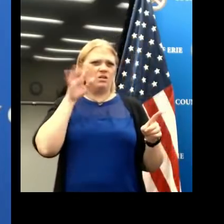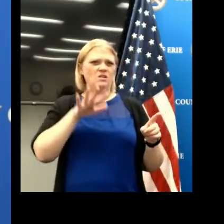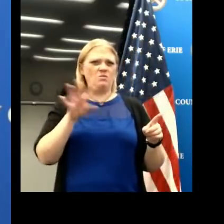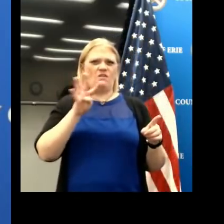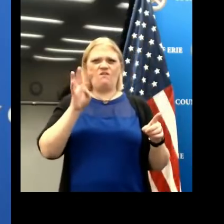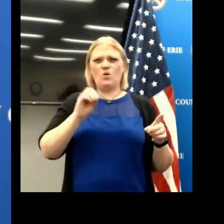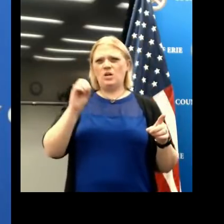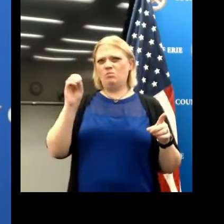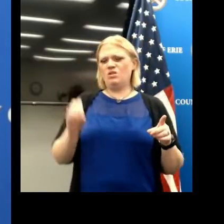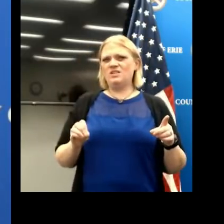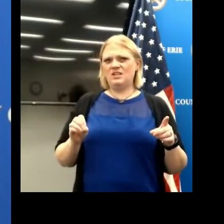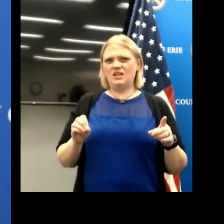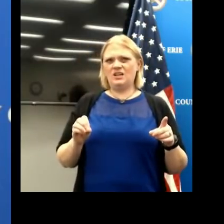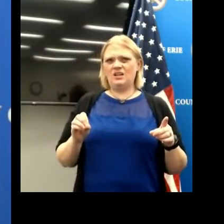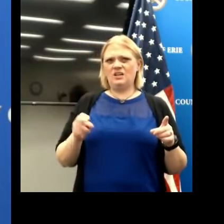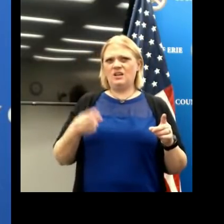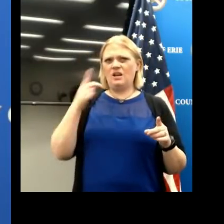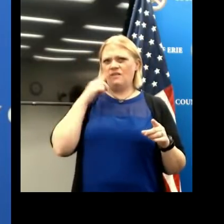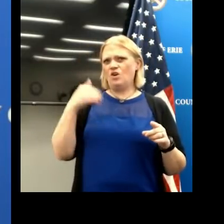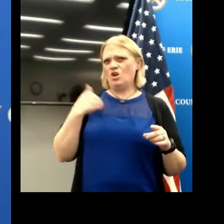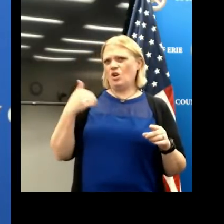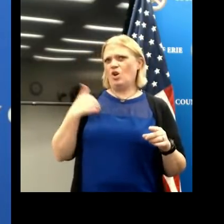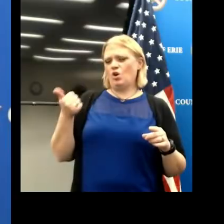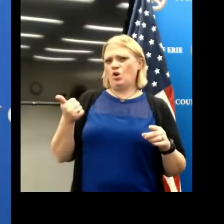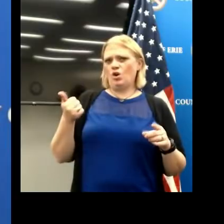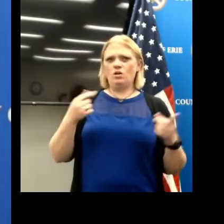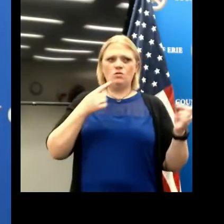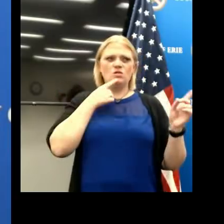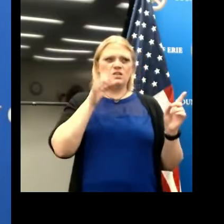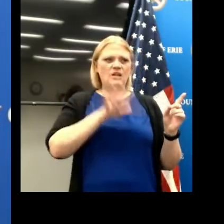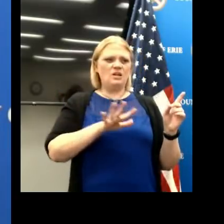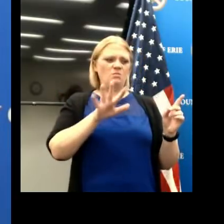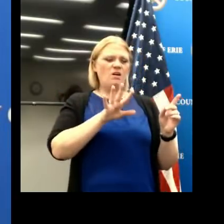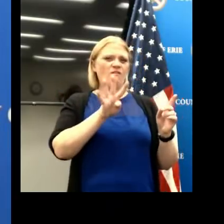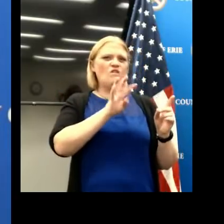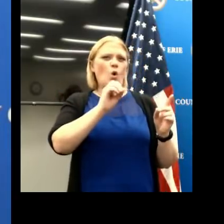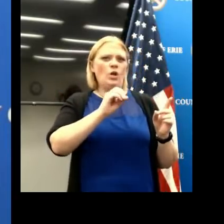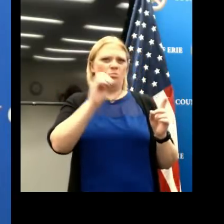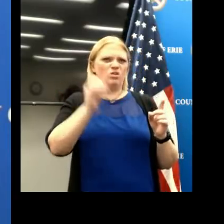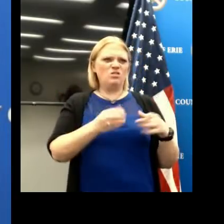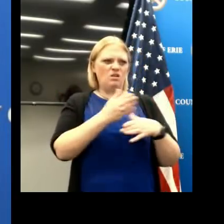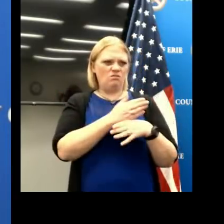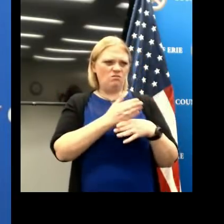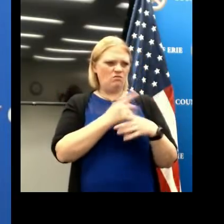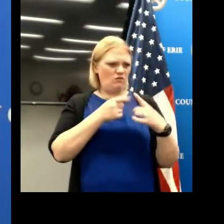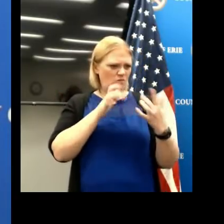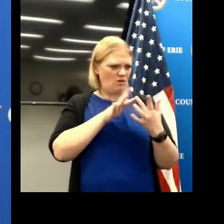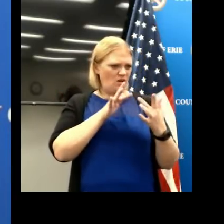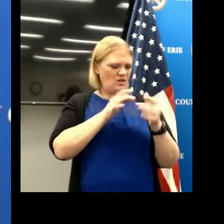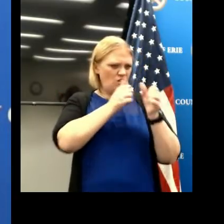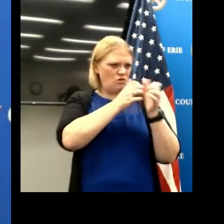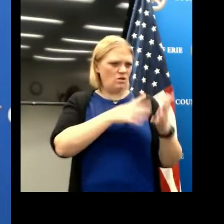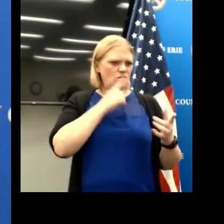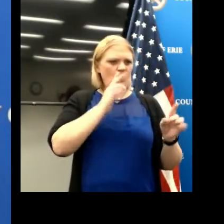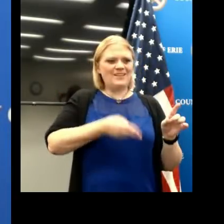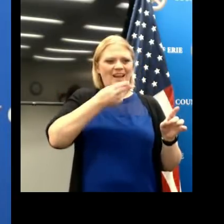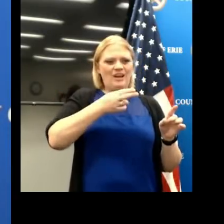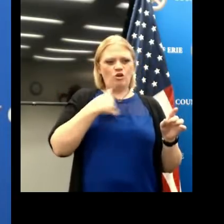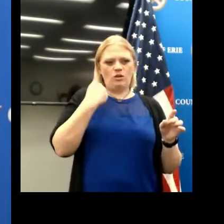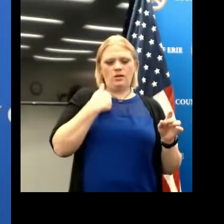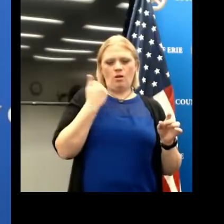bit higher in the younger population. About 40% was the average from our contact tracers, though it's higher in the younger